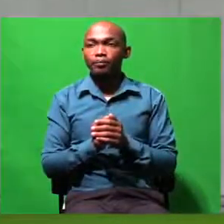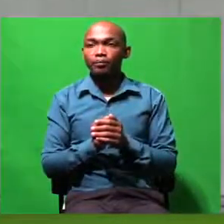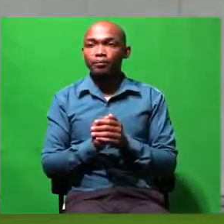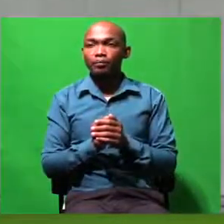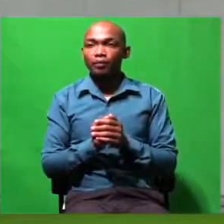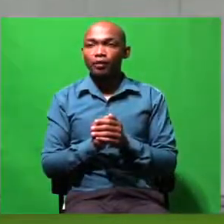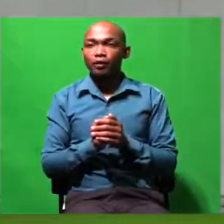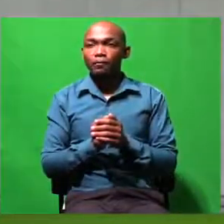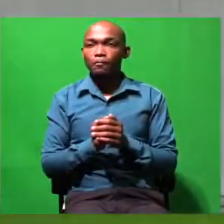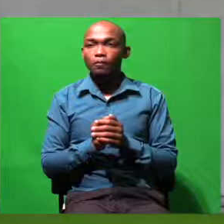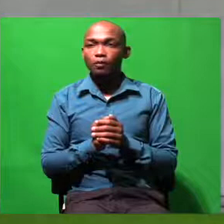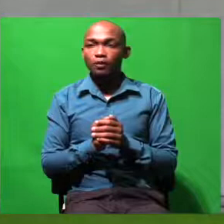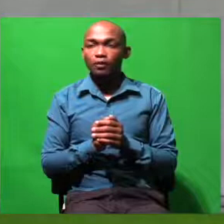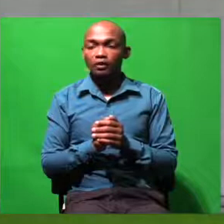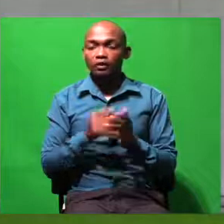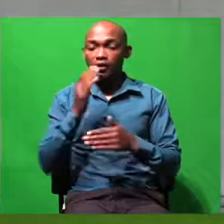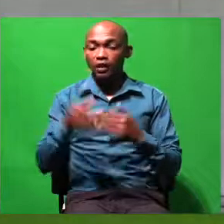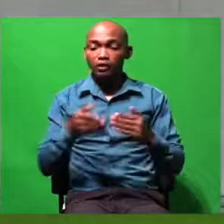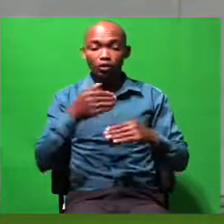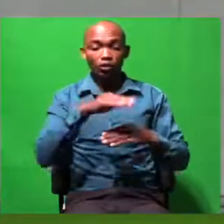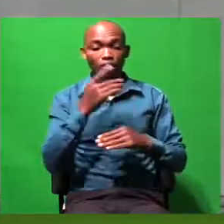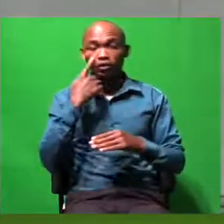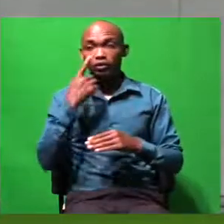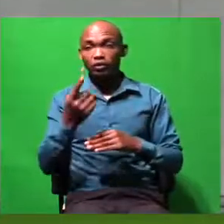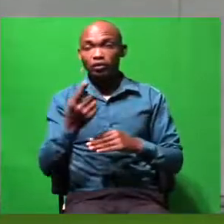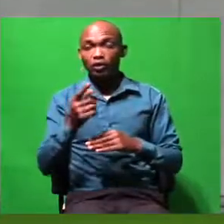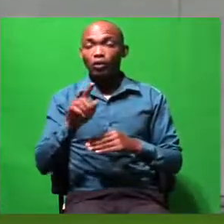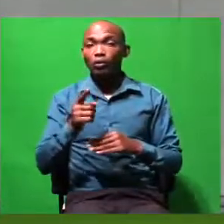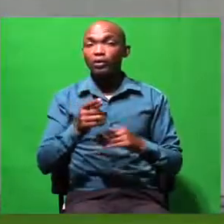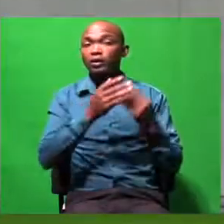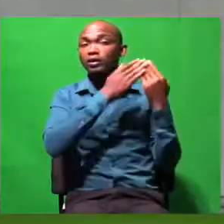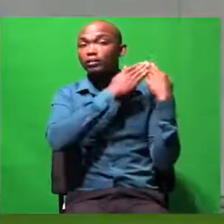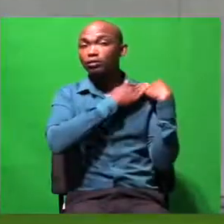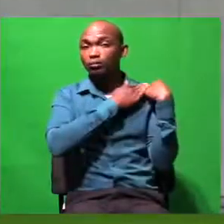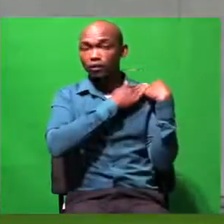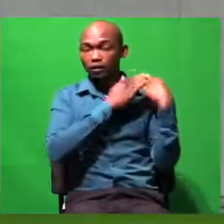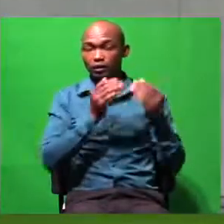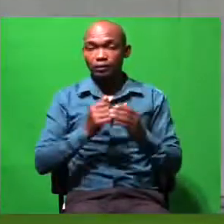And the last one, you're going to see what are the responsibilities